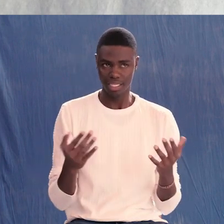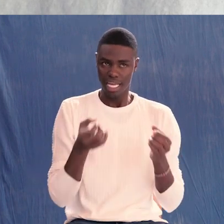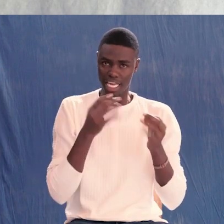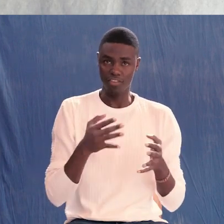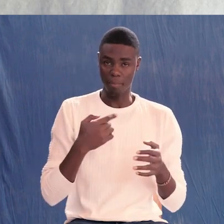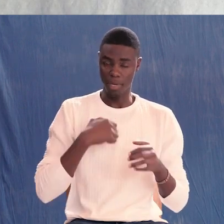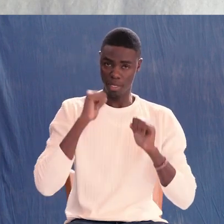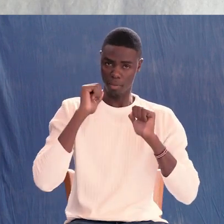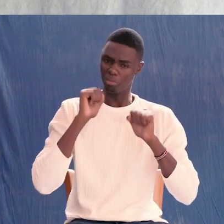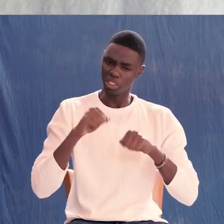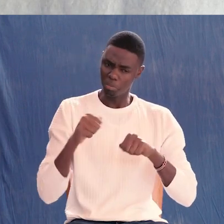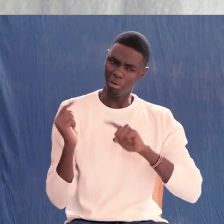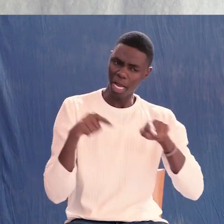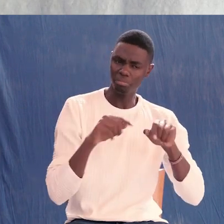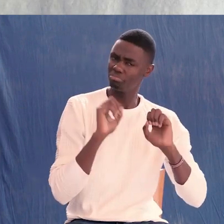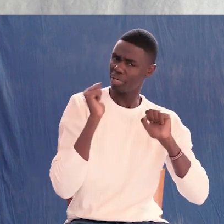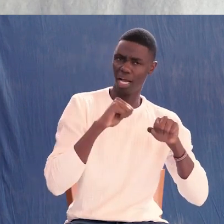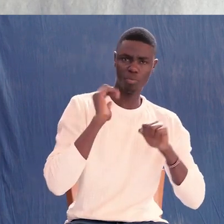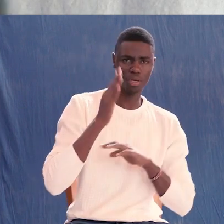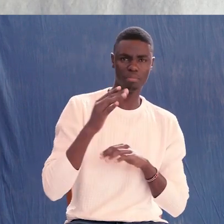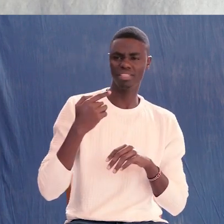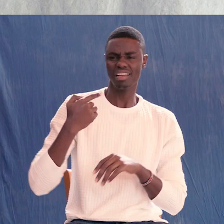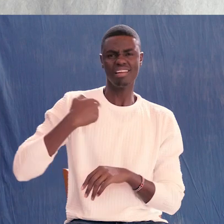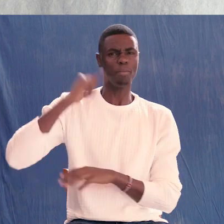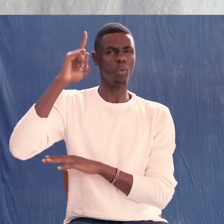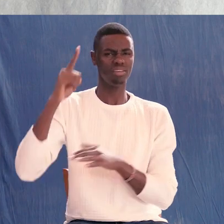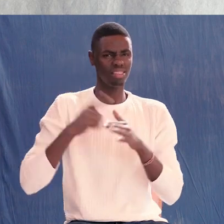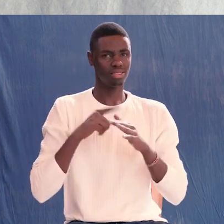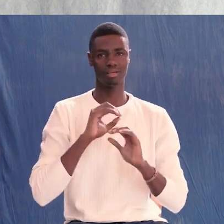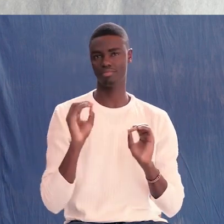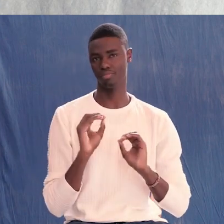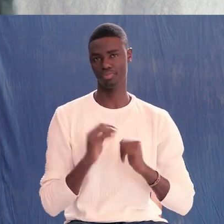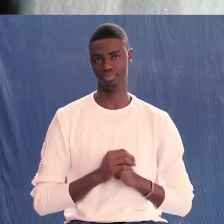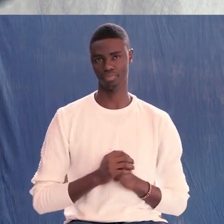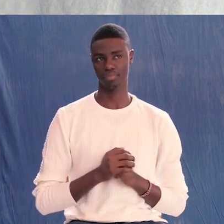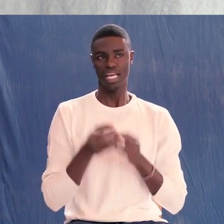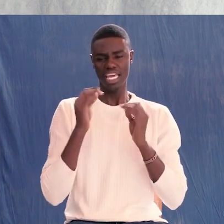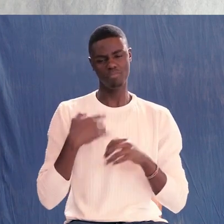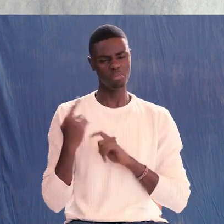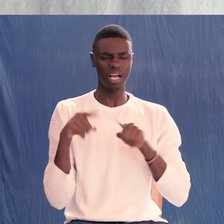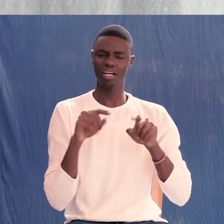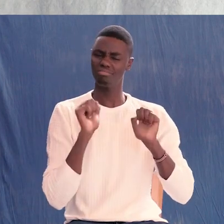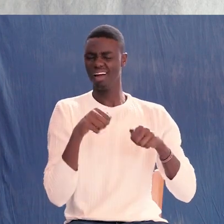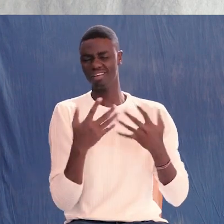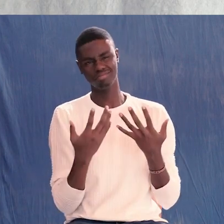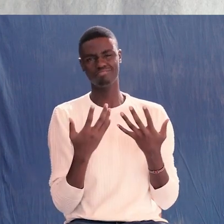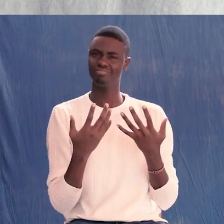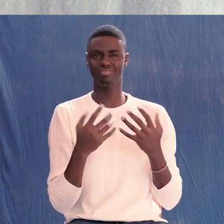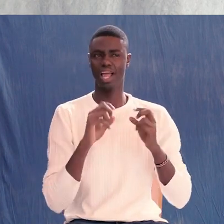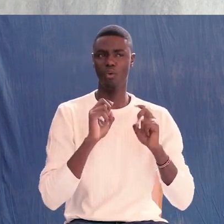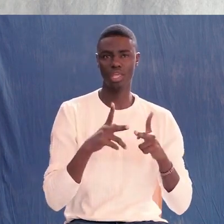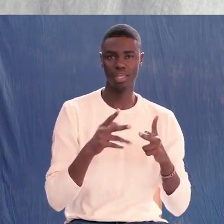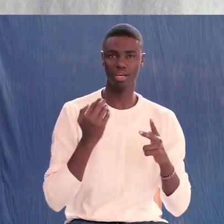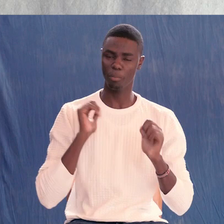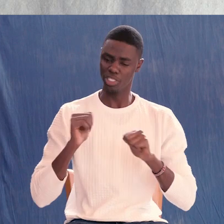to it, I will. But it's not number one priority. If I can, I'll